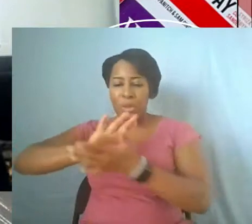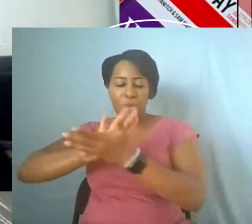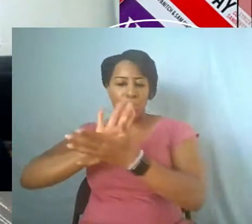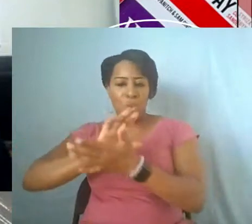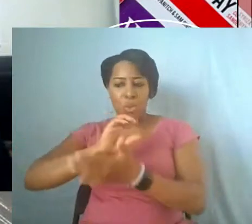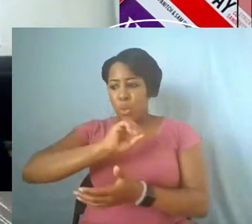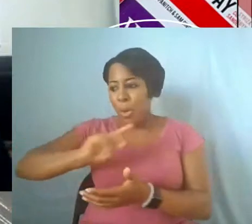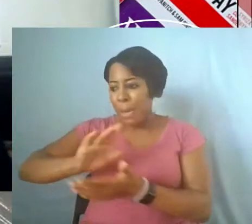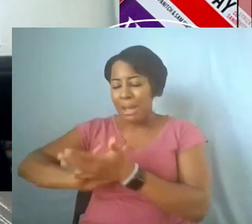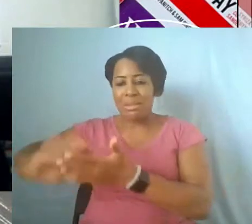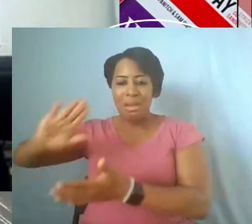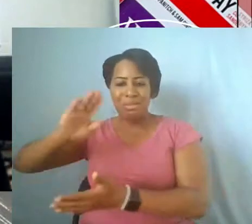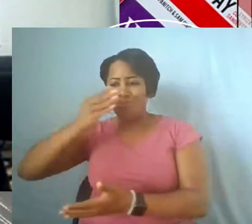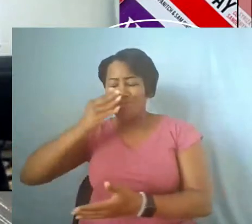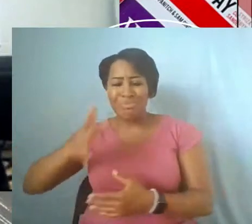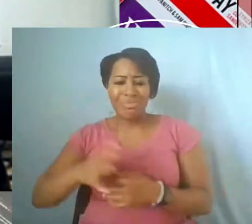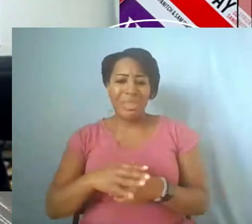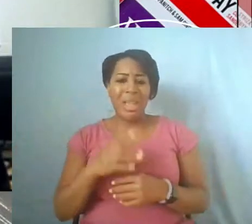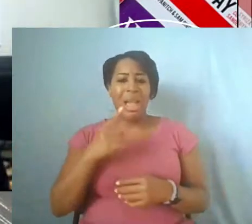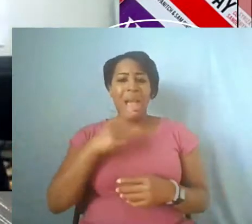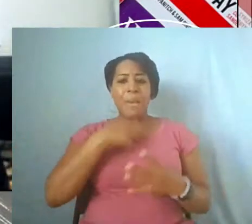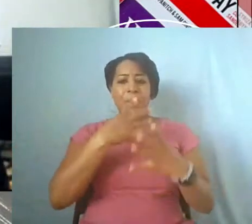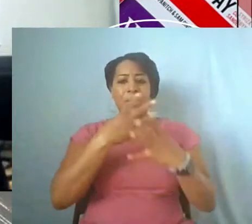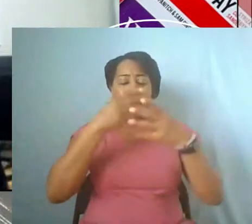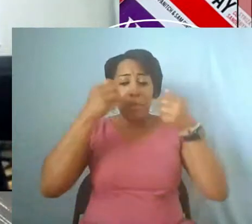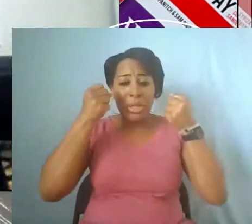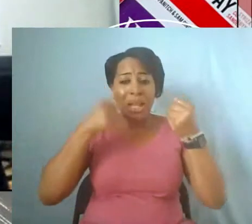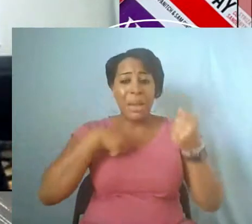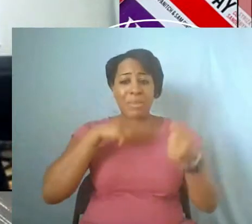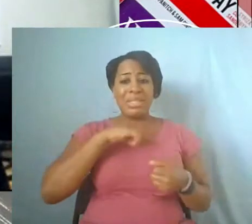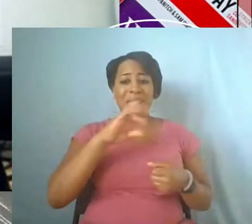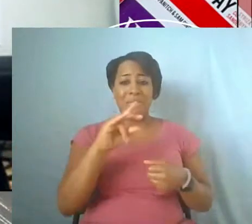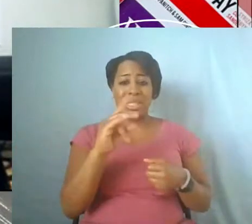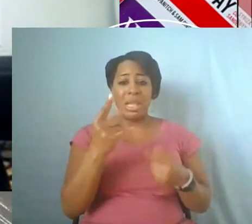to prison, I went in at 17, and by the time I got to the adult